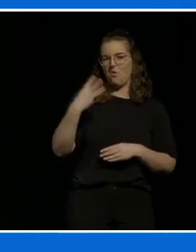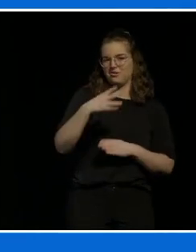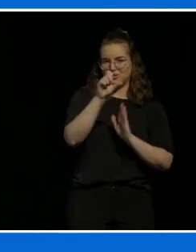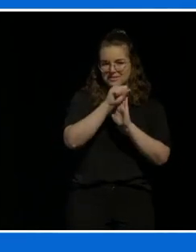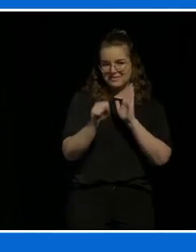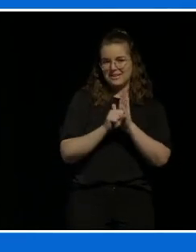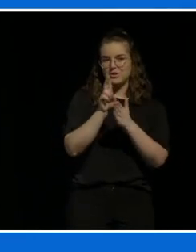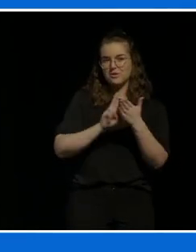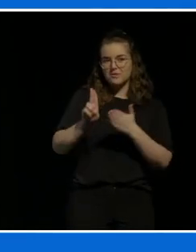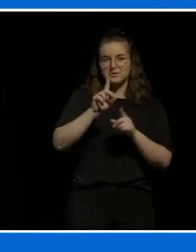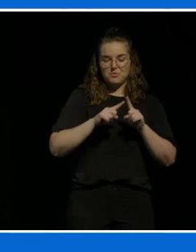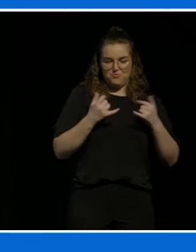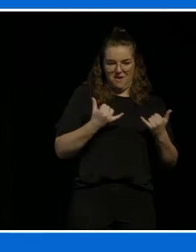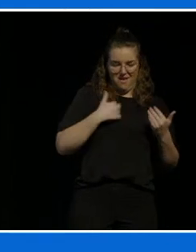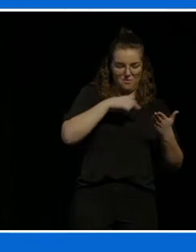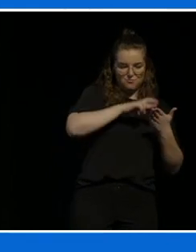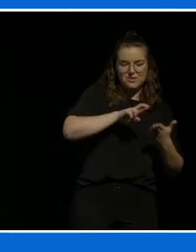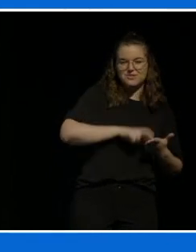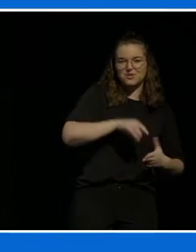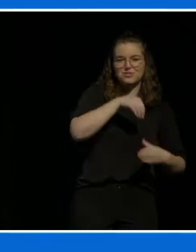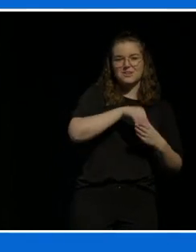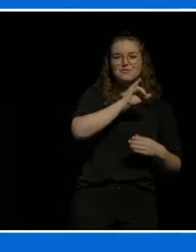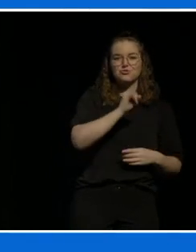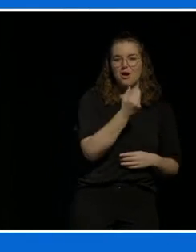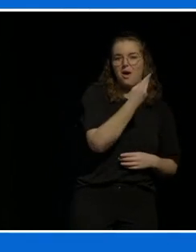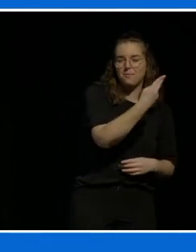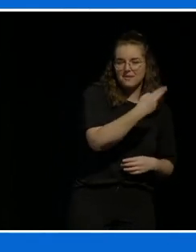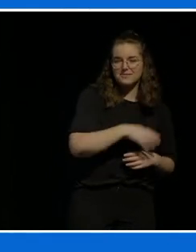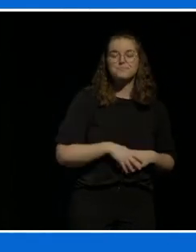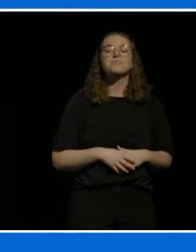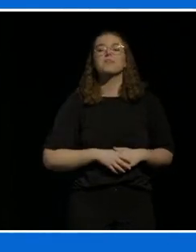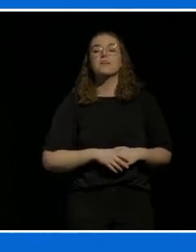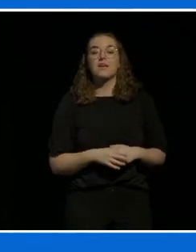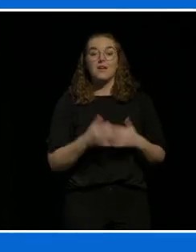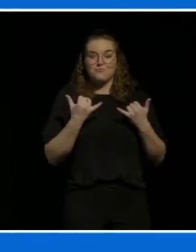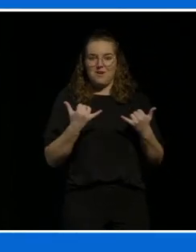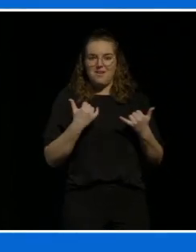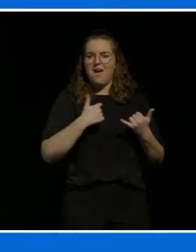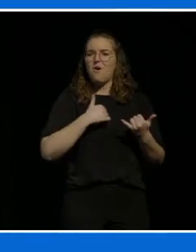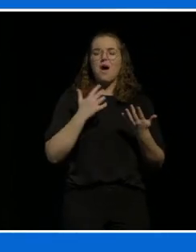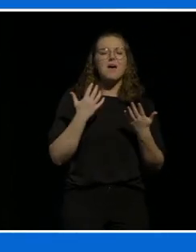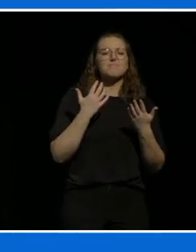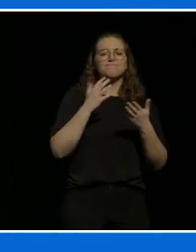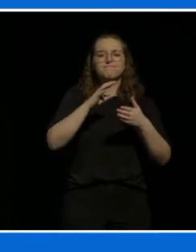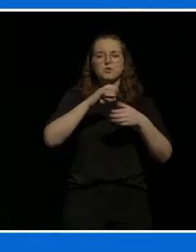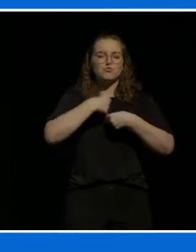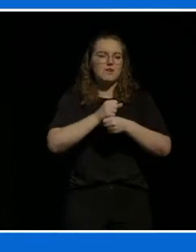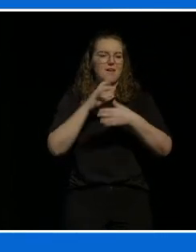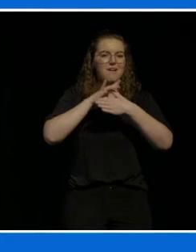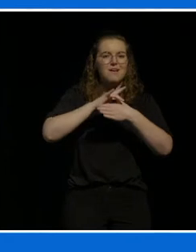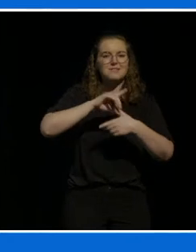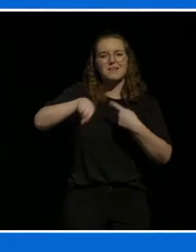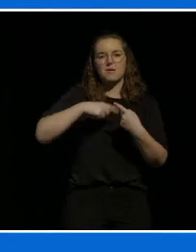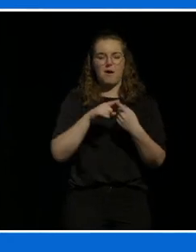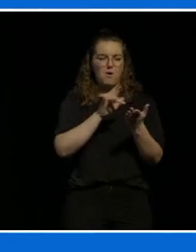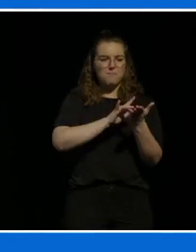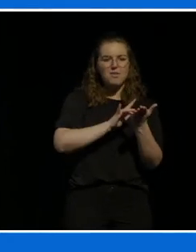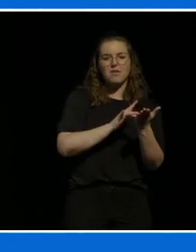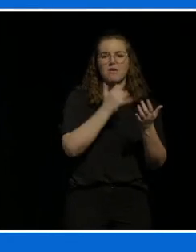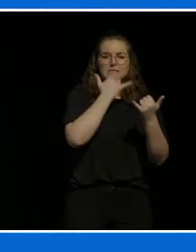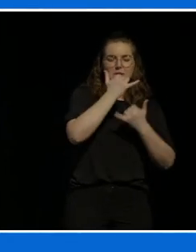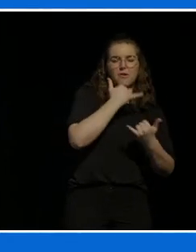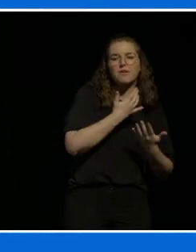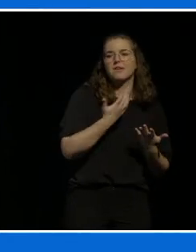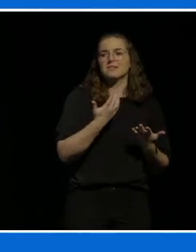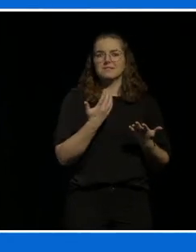Johns Hopkins online, and better known as the Medical Mythbuster, for creating content about healthcare disparities, the overlooked aspects of medicine that we